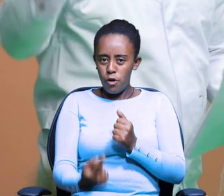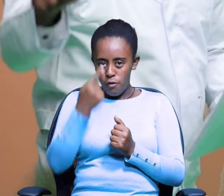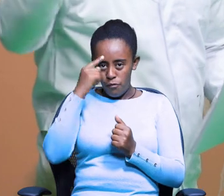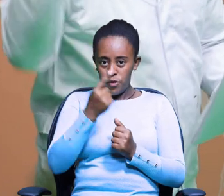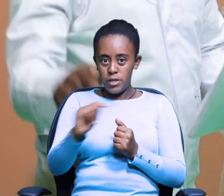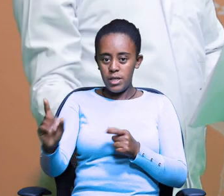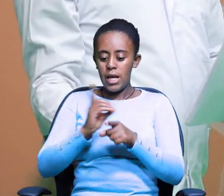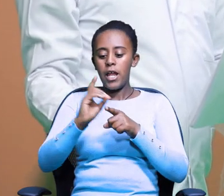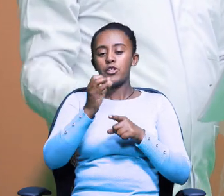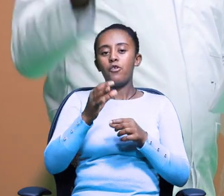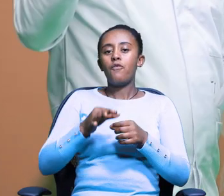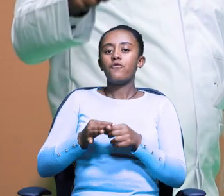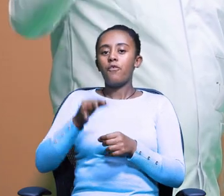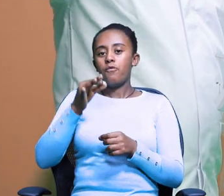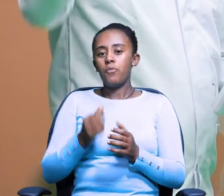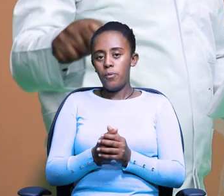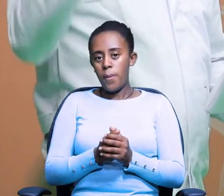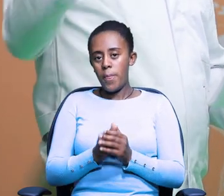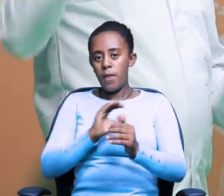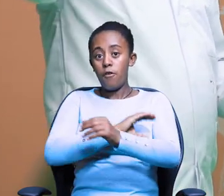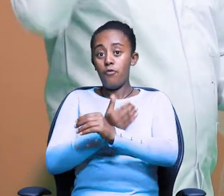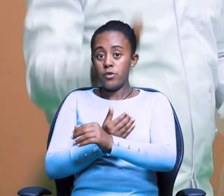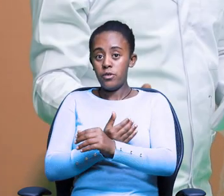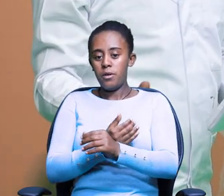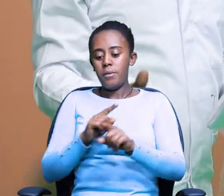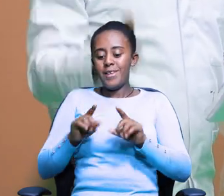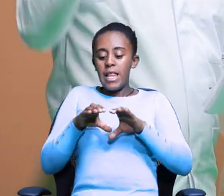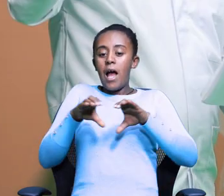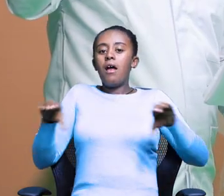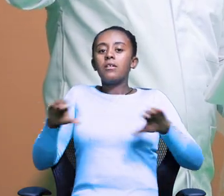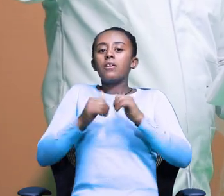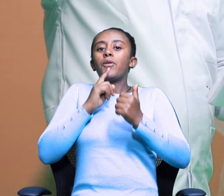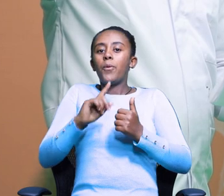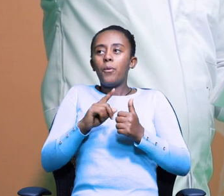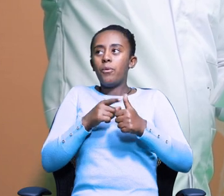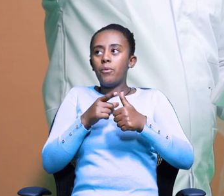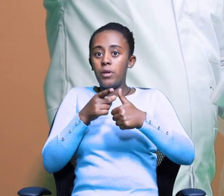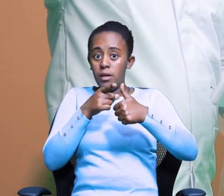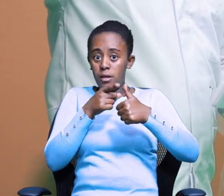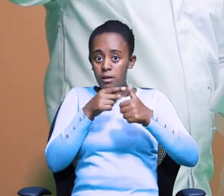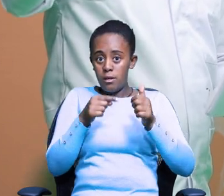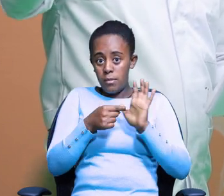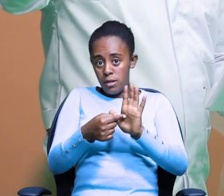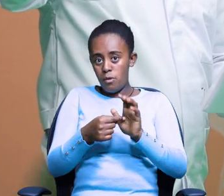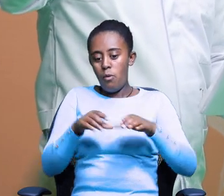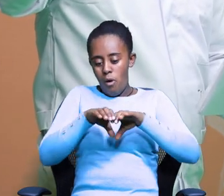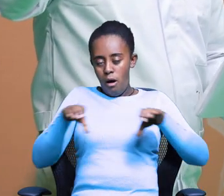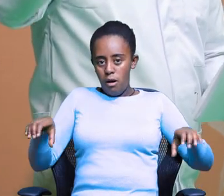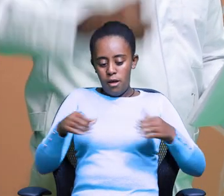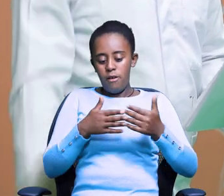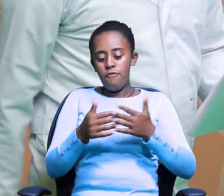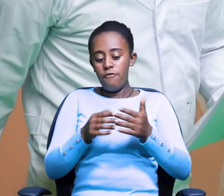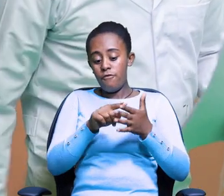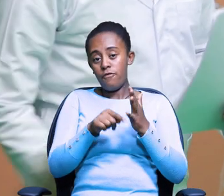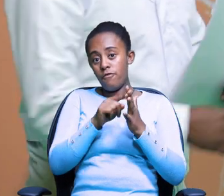the direction of the poles. But to determine the direction of the current, our thumb shows the direction of the current, our finger